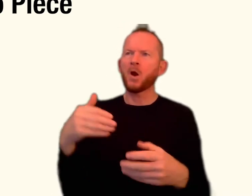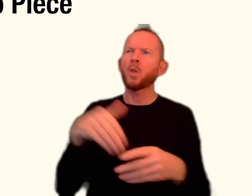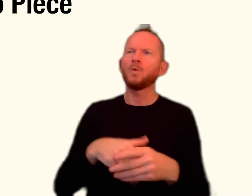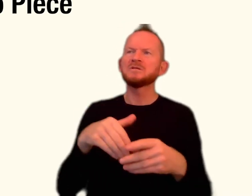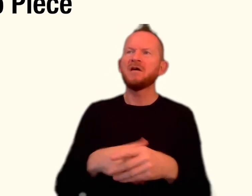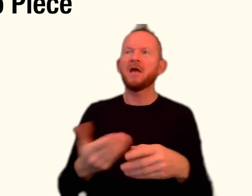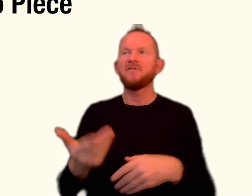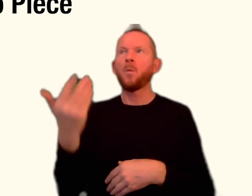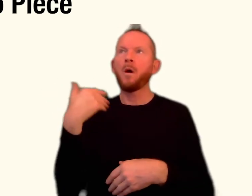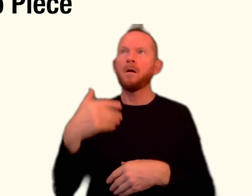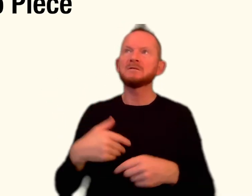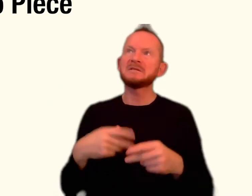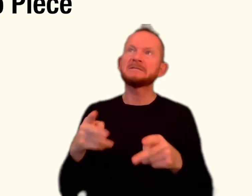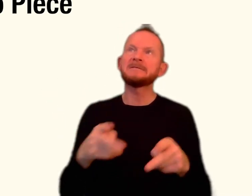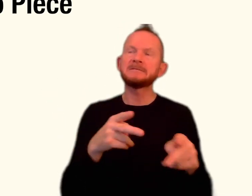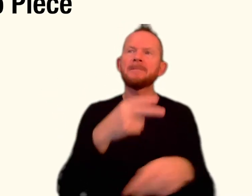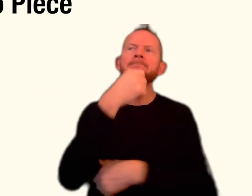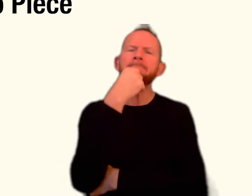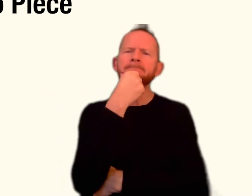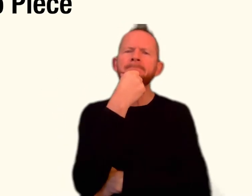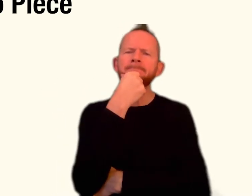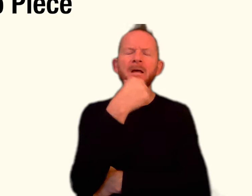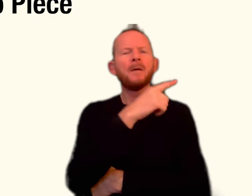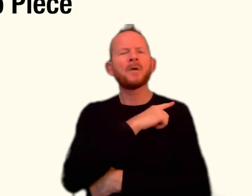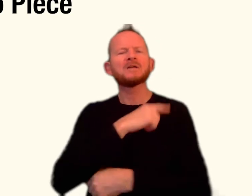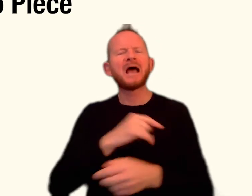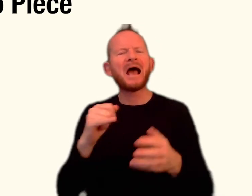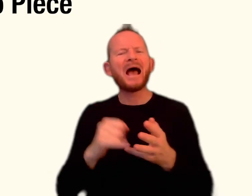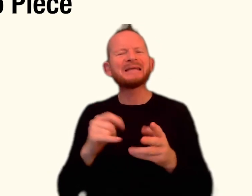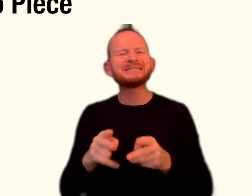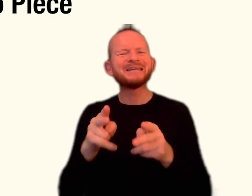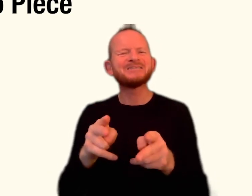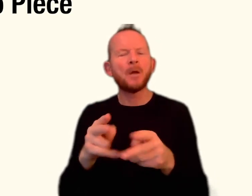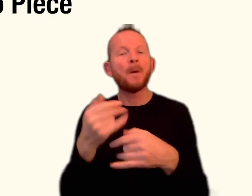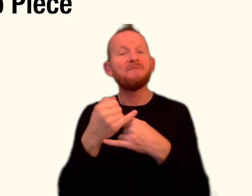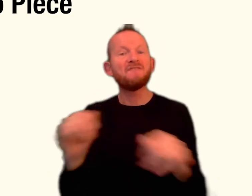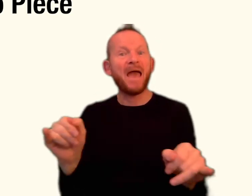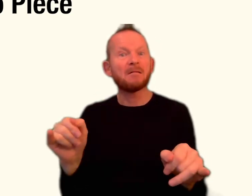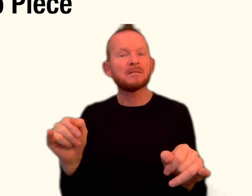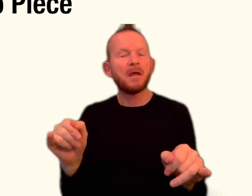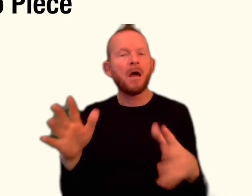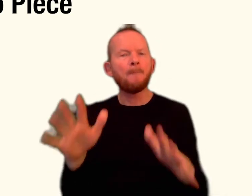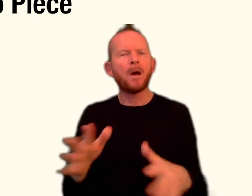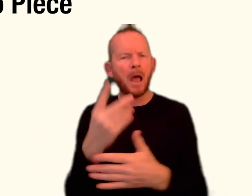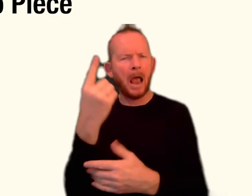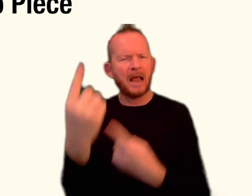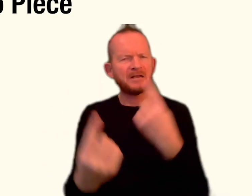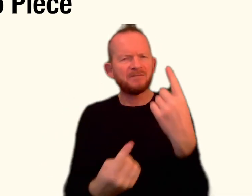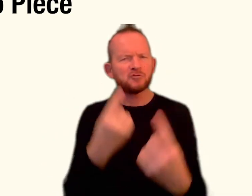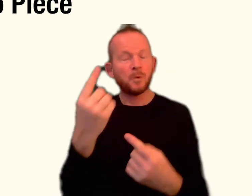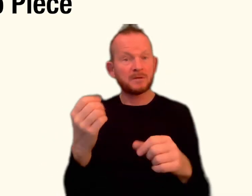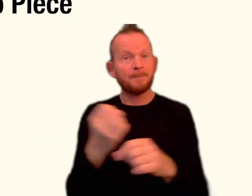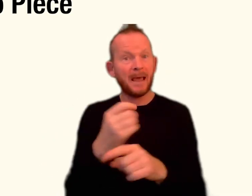inclusive it was as a system, because the system failed, but there was individuals which